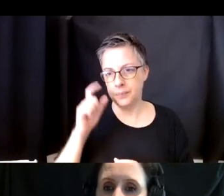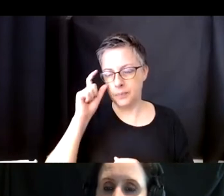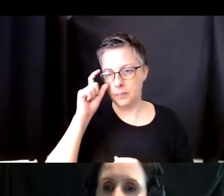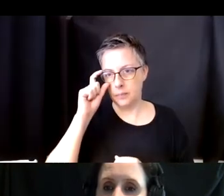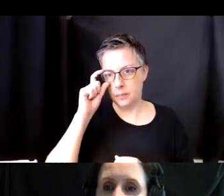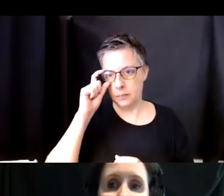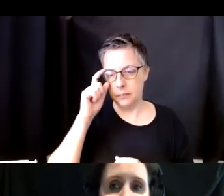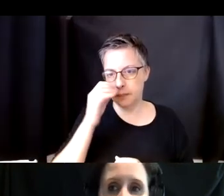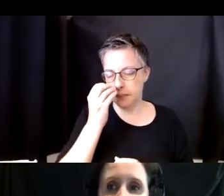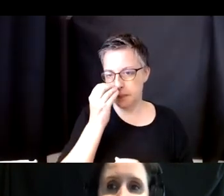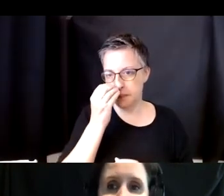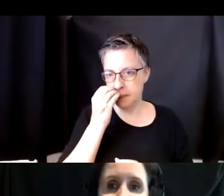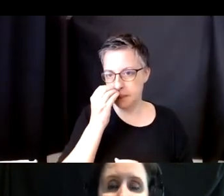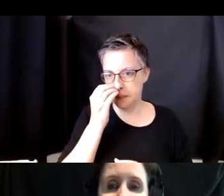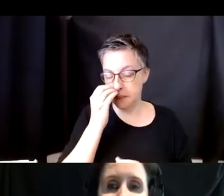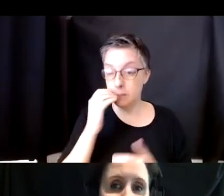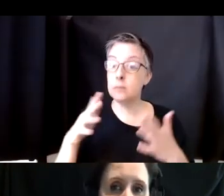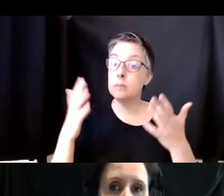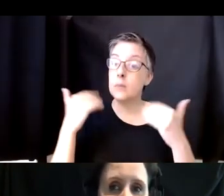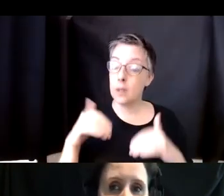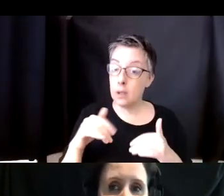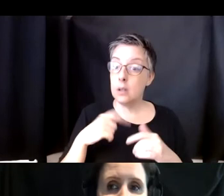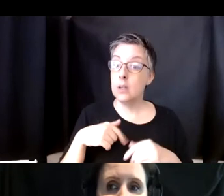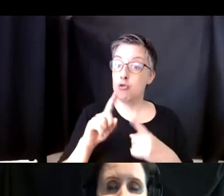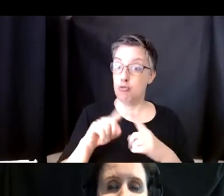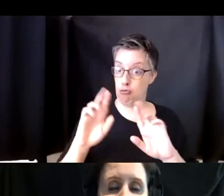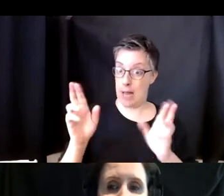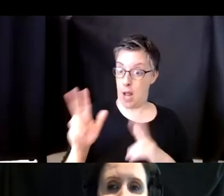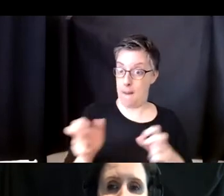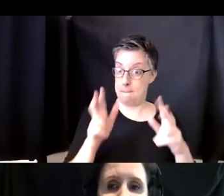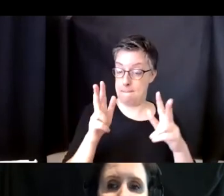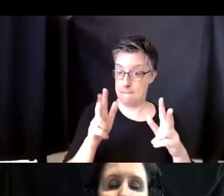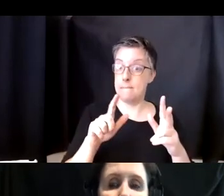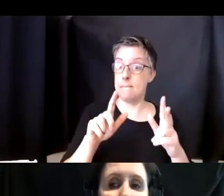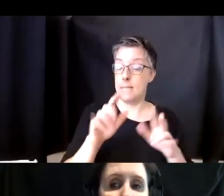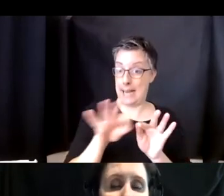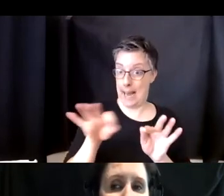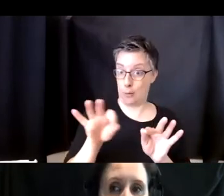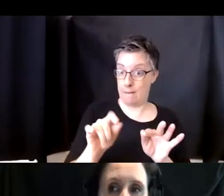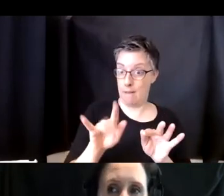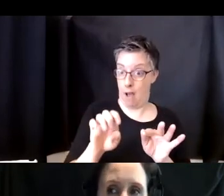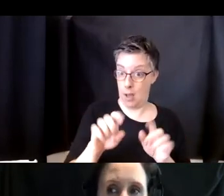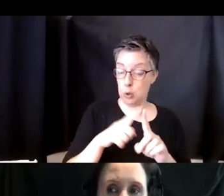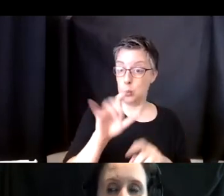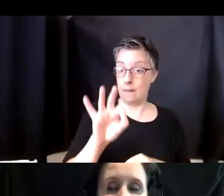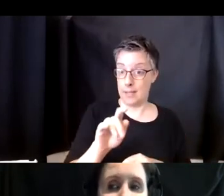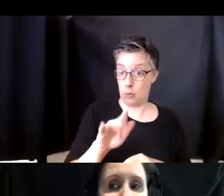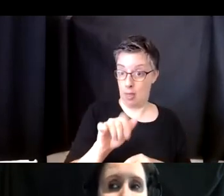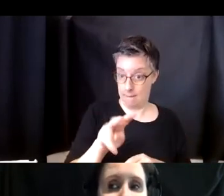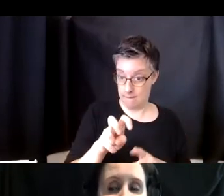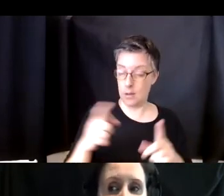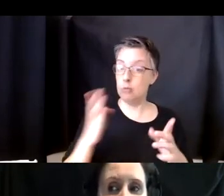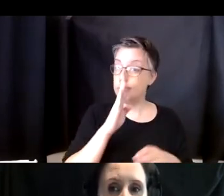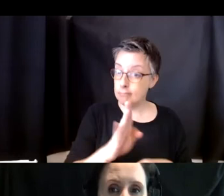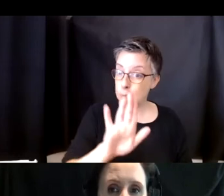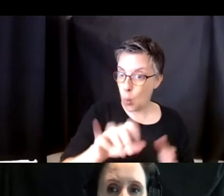Okay. And then to go to upload the caption file to Facebook Live, you go to your Facebook page, go to